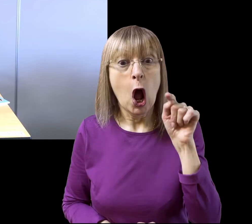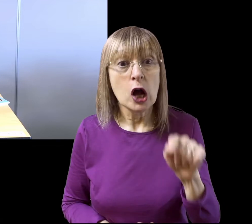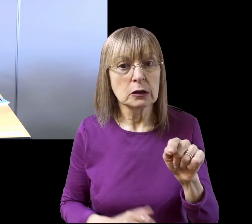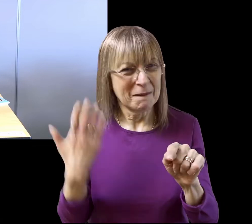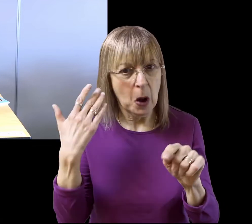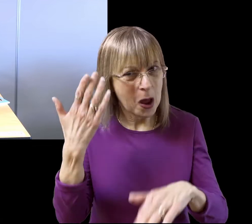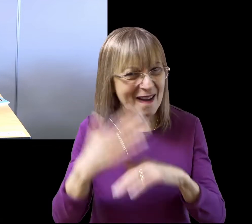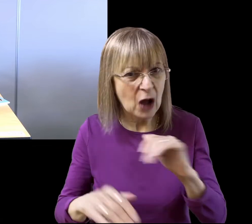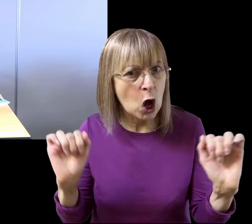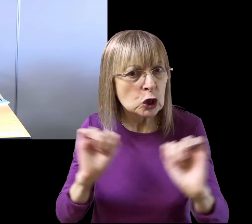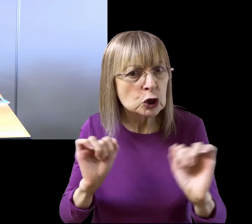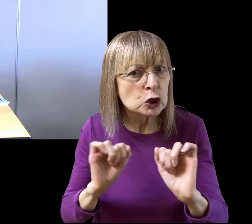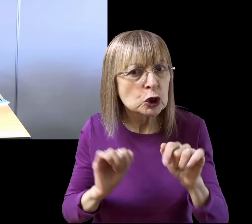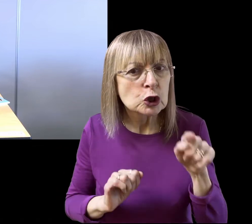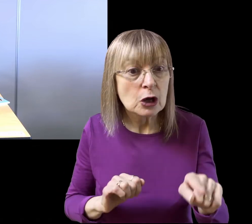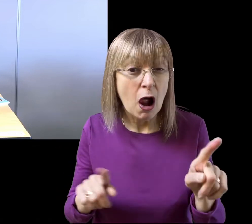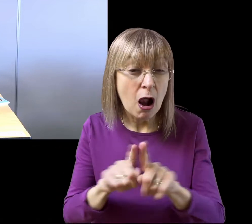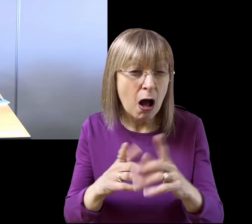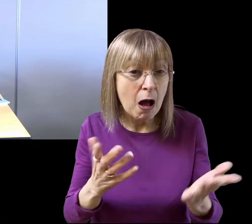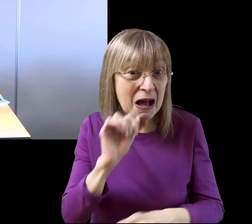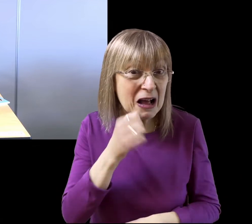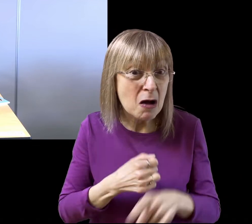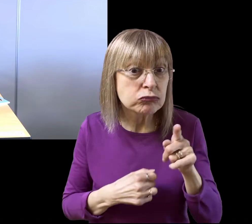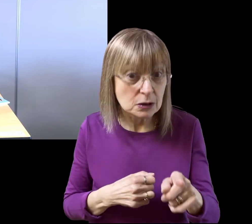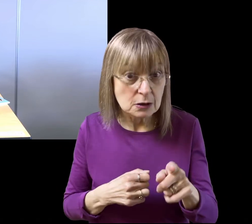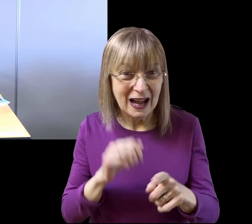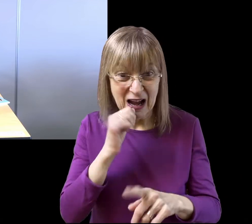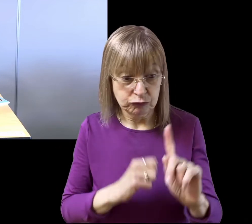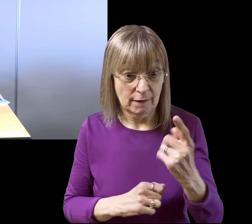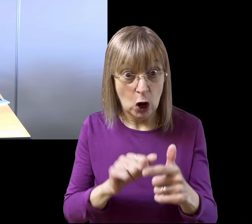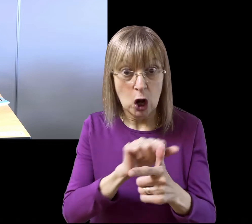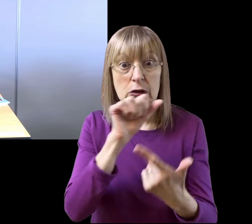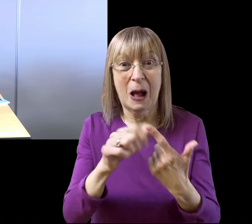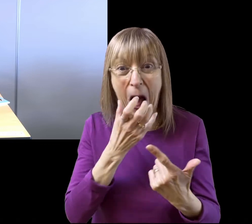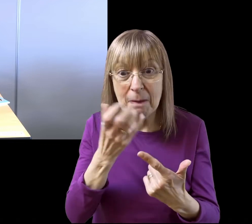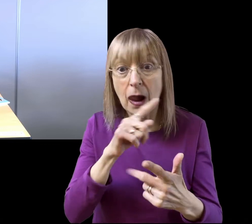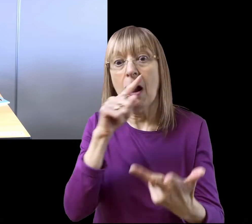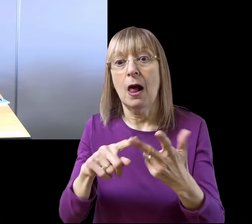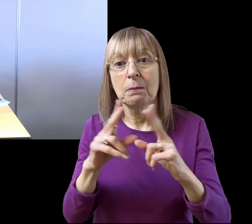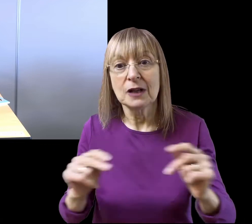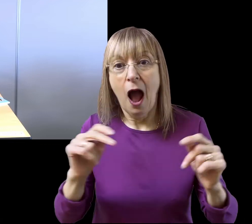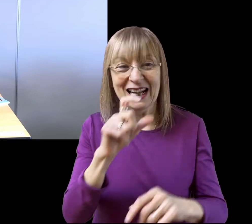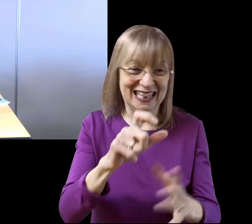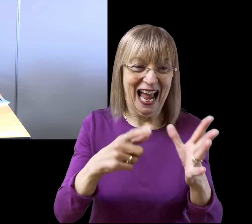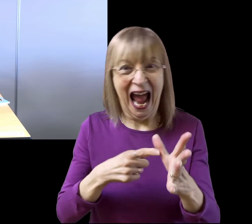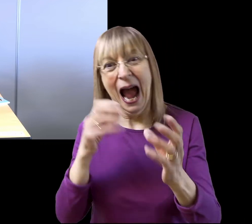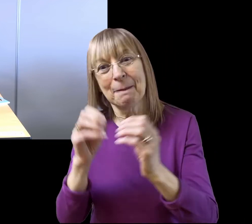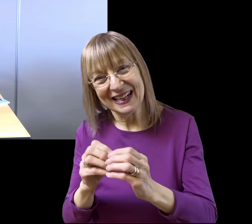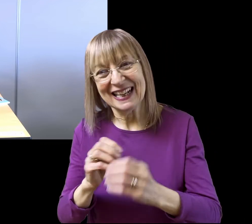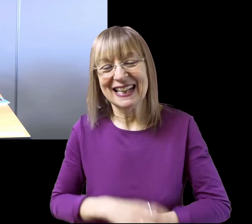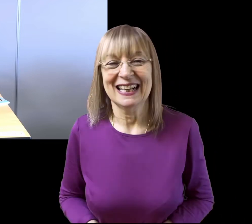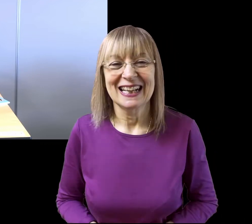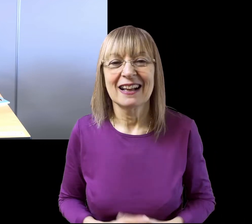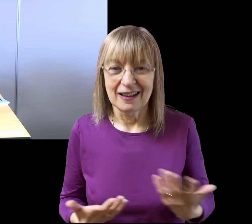Next, I'm going to put the only one that first that hasn't been first, which is carrot, and go carrot, apple, banana,